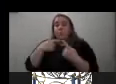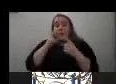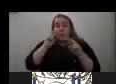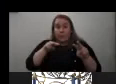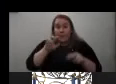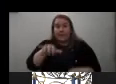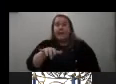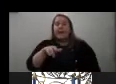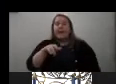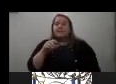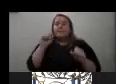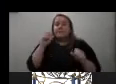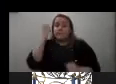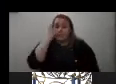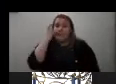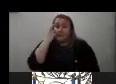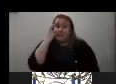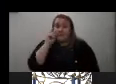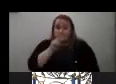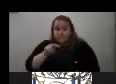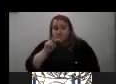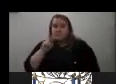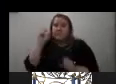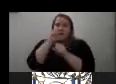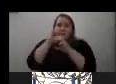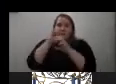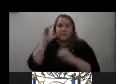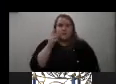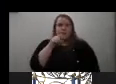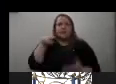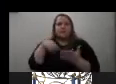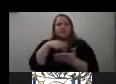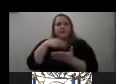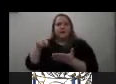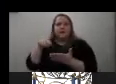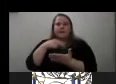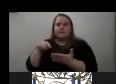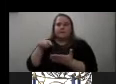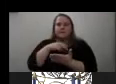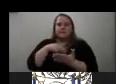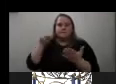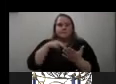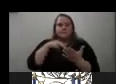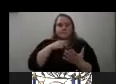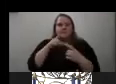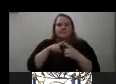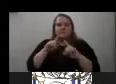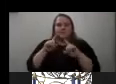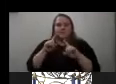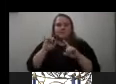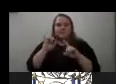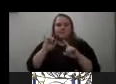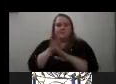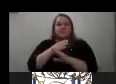can realize, you can imagine that they're dancing to Hershey K music. And one